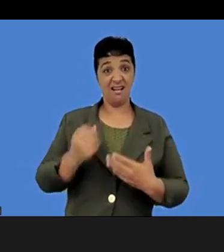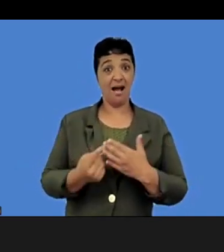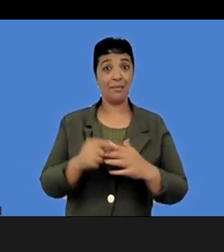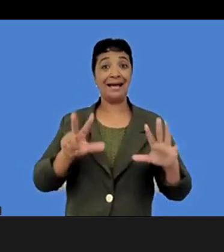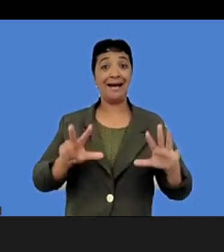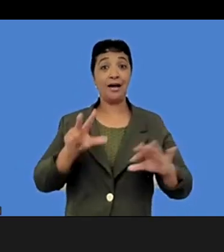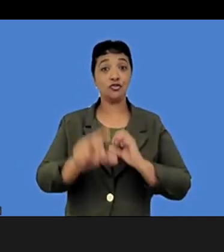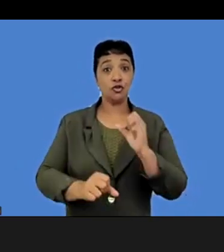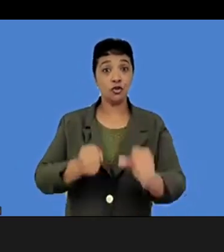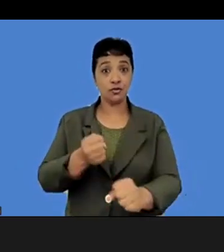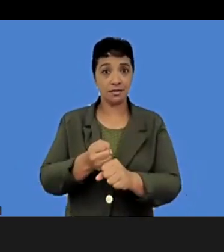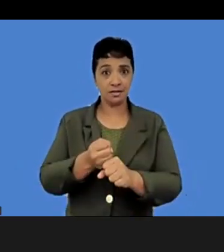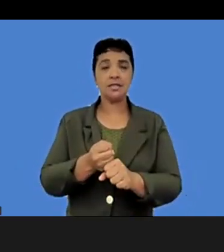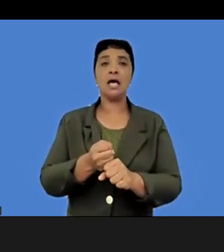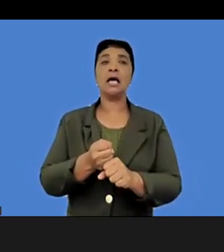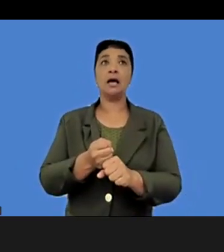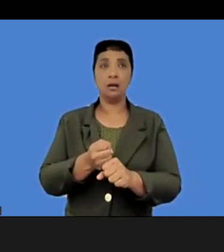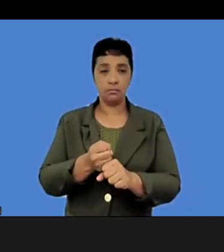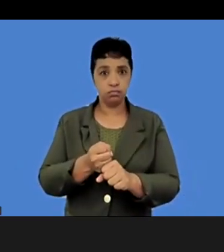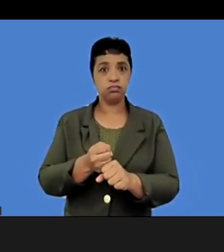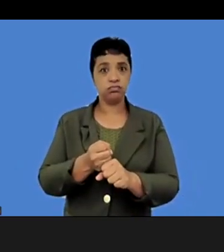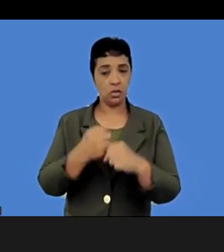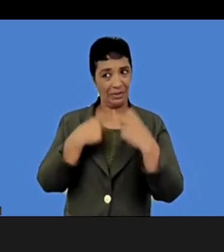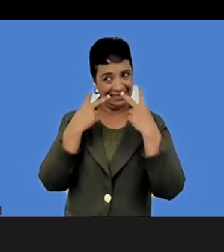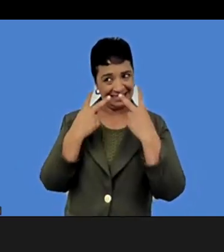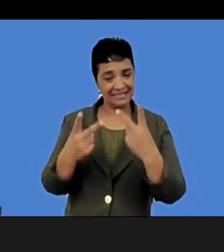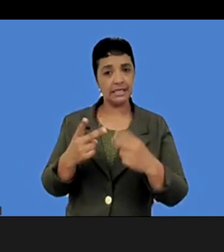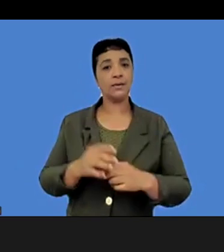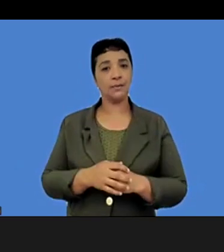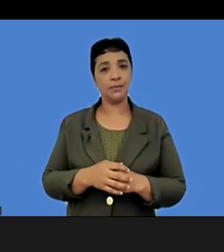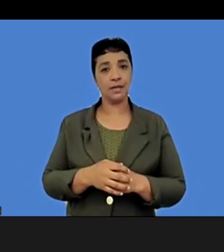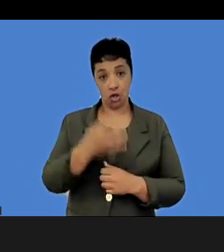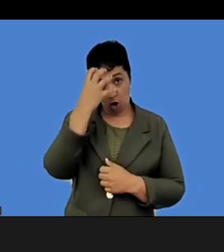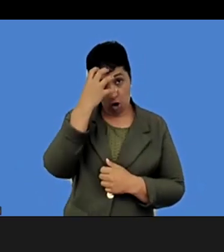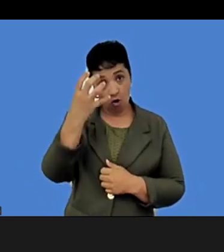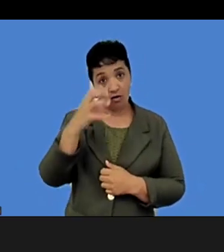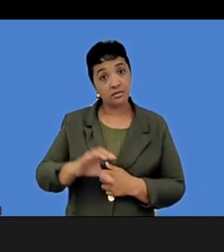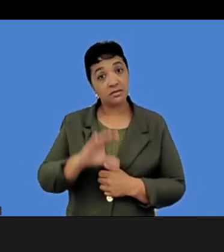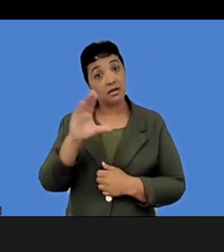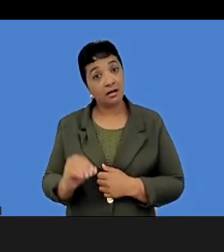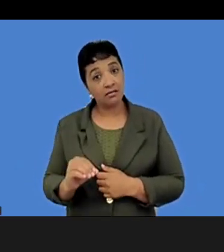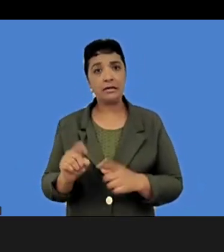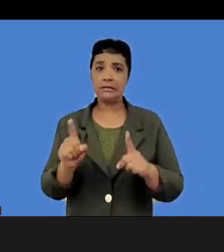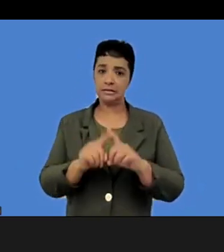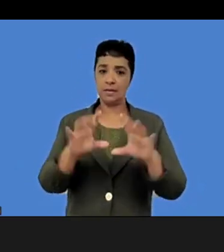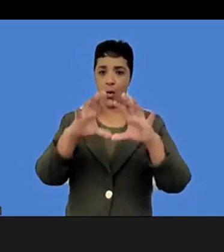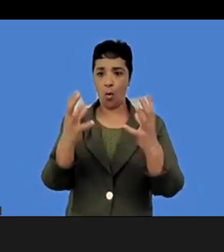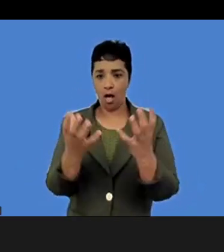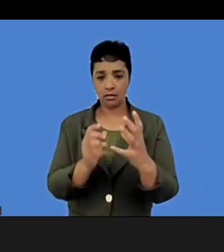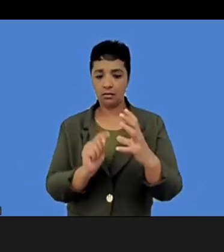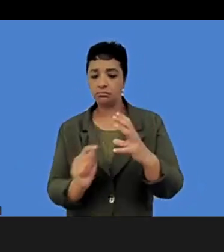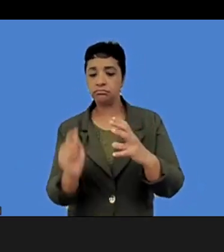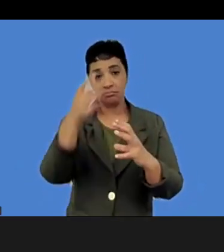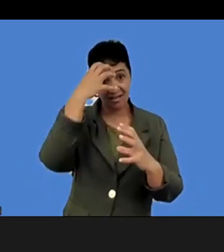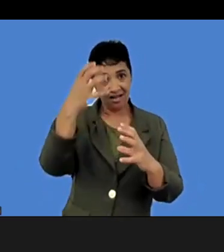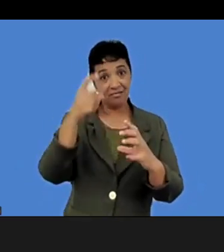for me, really shows how, our government and, governments around the world, but in this case,